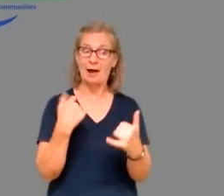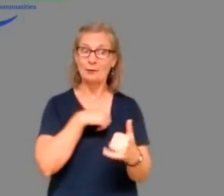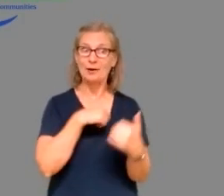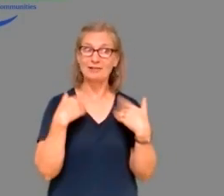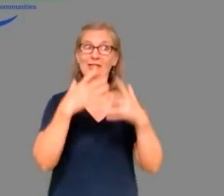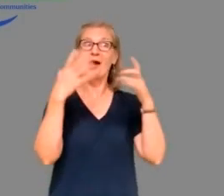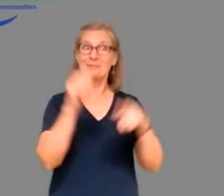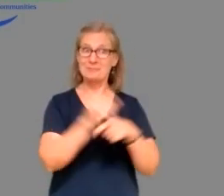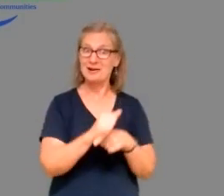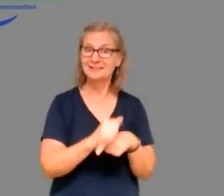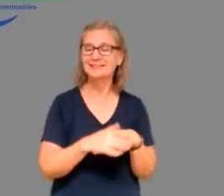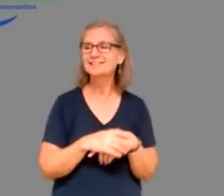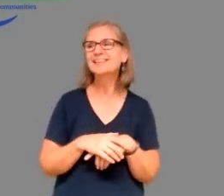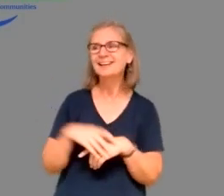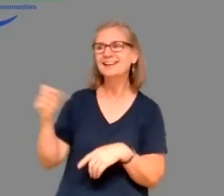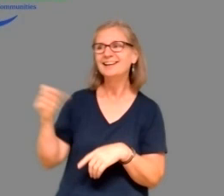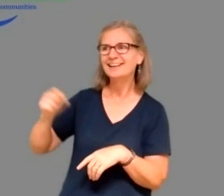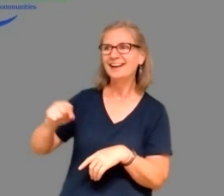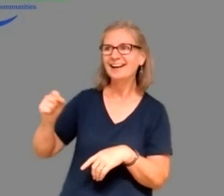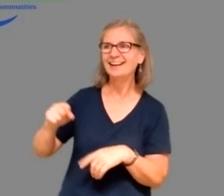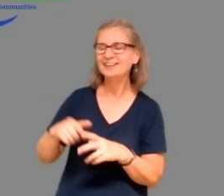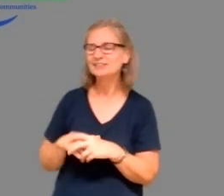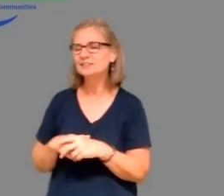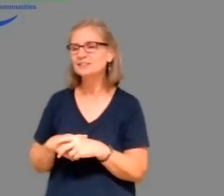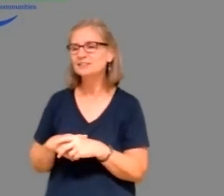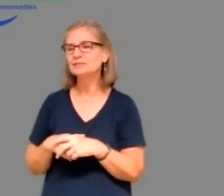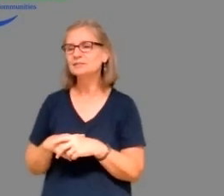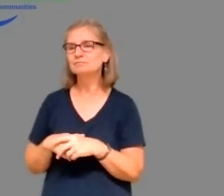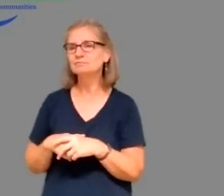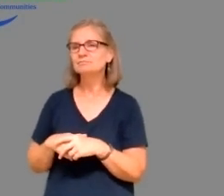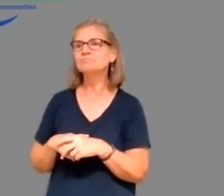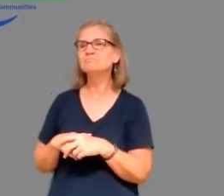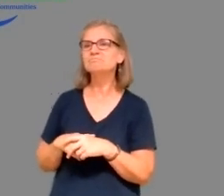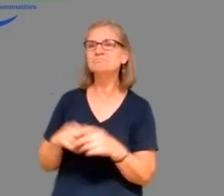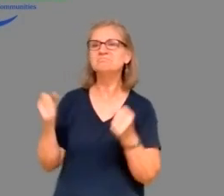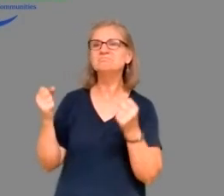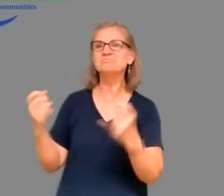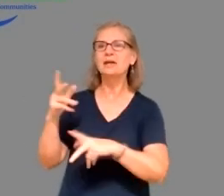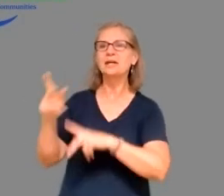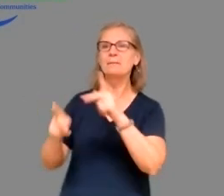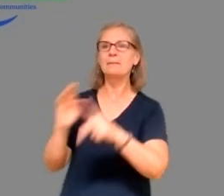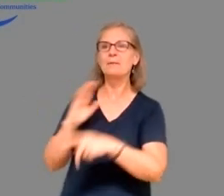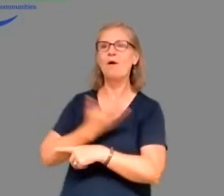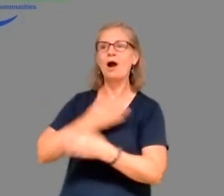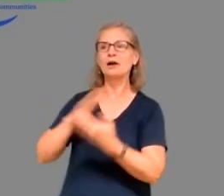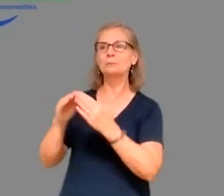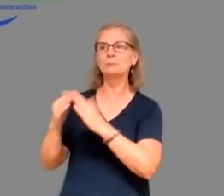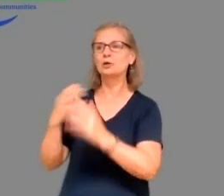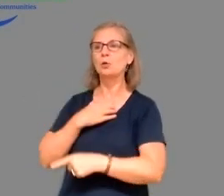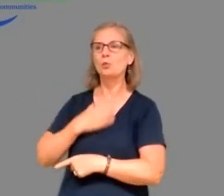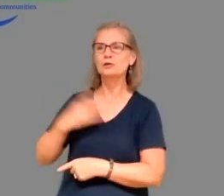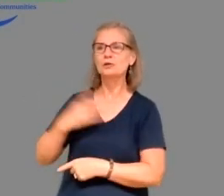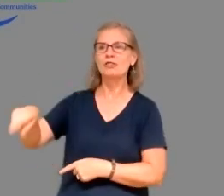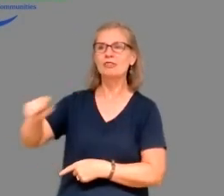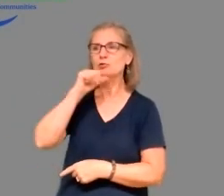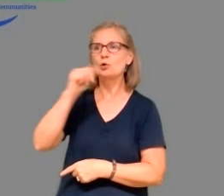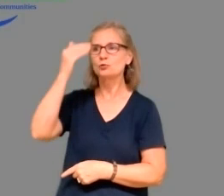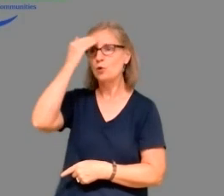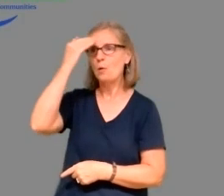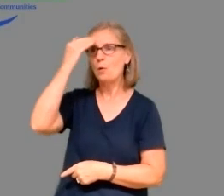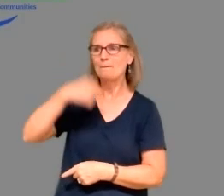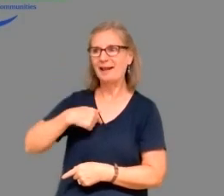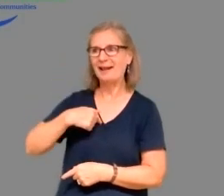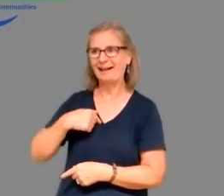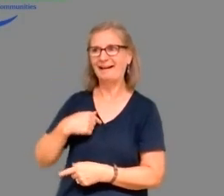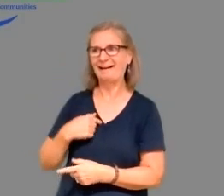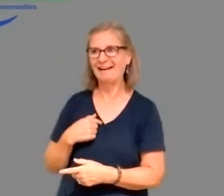Yeah, there's probably a lot of people in this community that wish they didn't know me nearly as well as they do. I know for a fact that people are tired of seeing my name in the